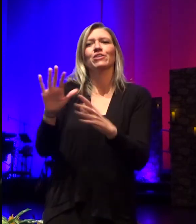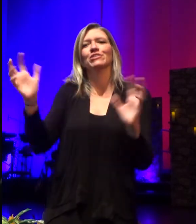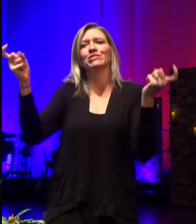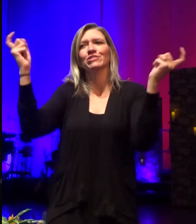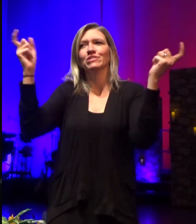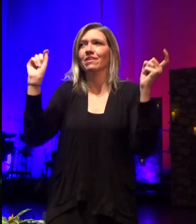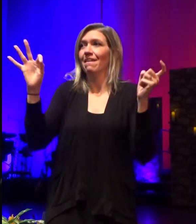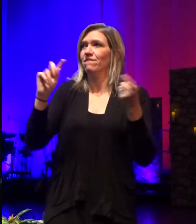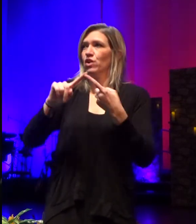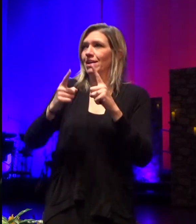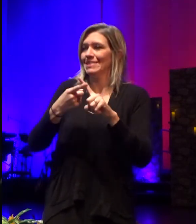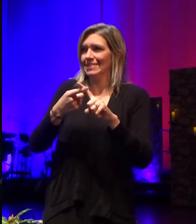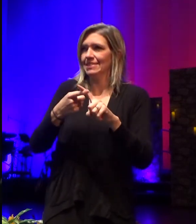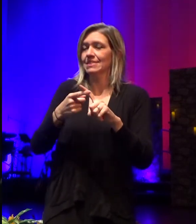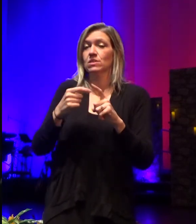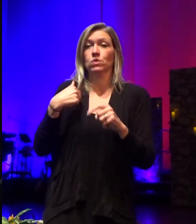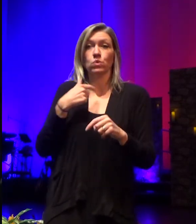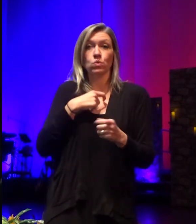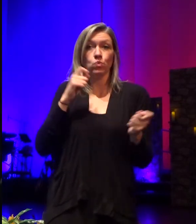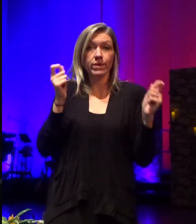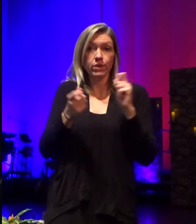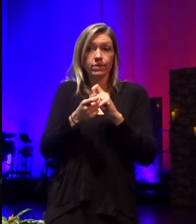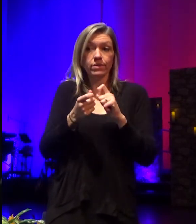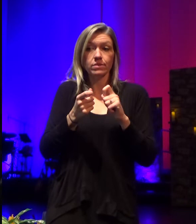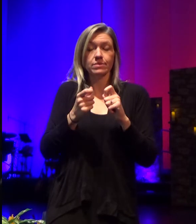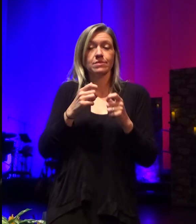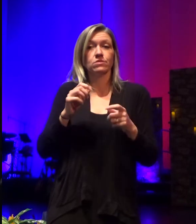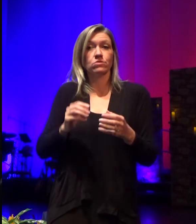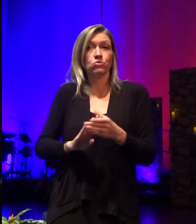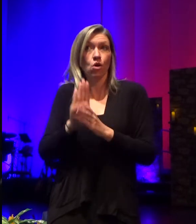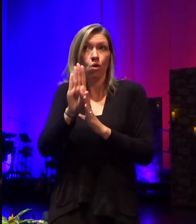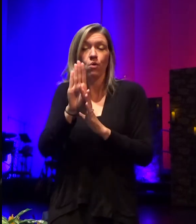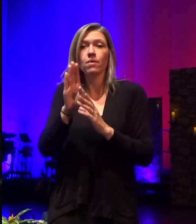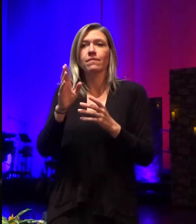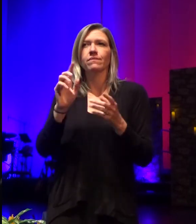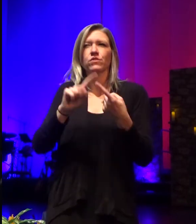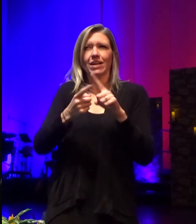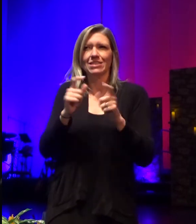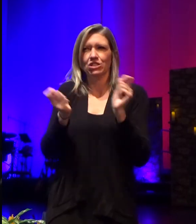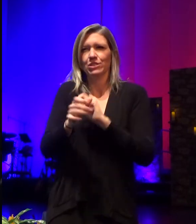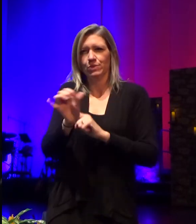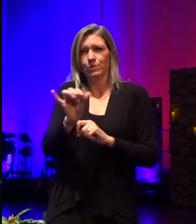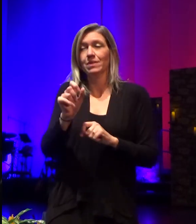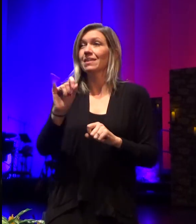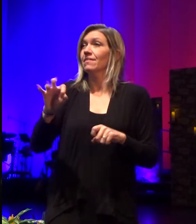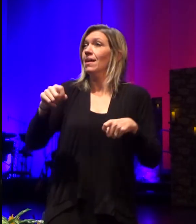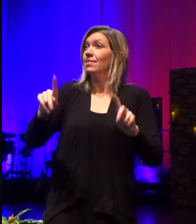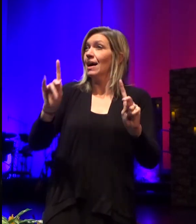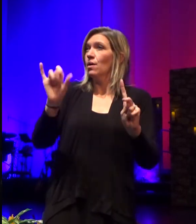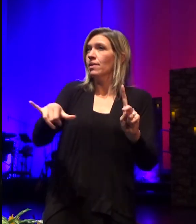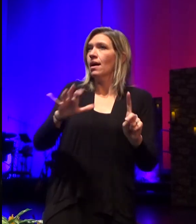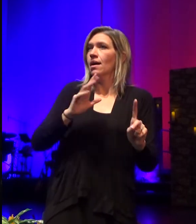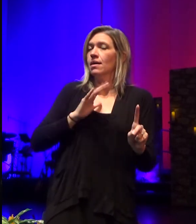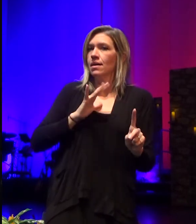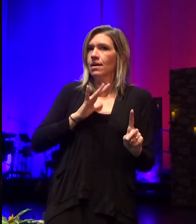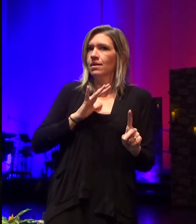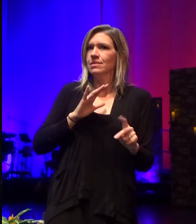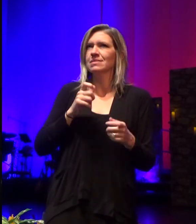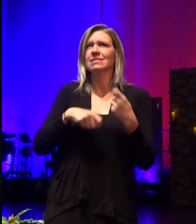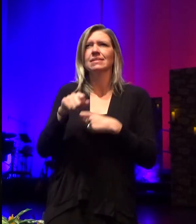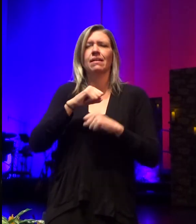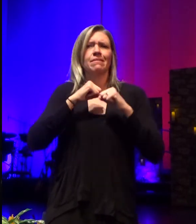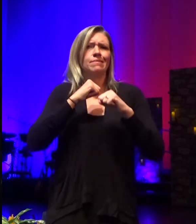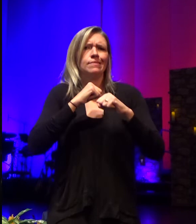grow, our friendships shift. What if we allowed that rather than fought it? Always keeping our heart open to